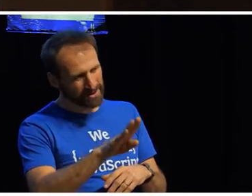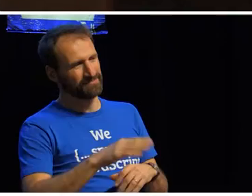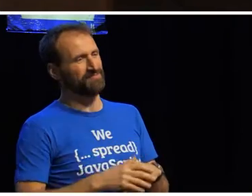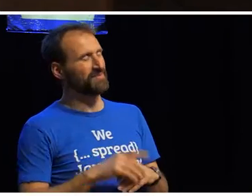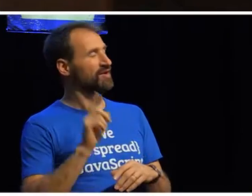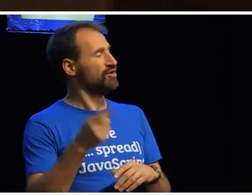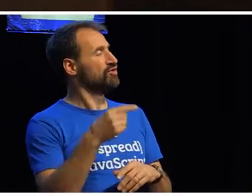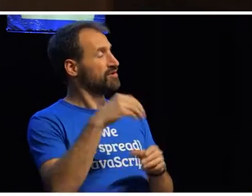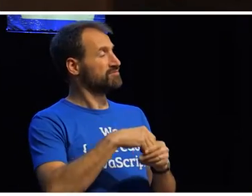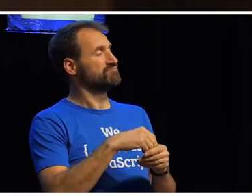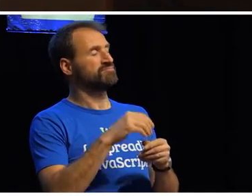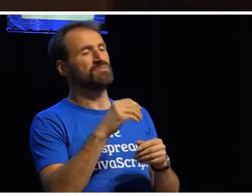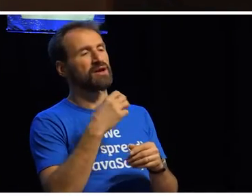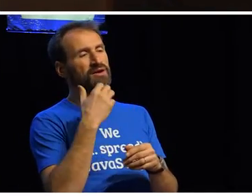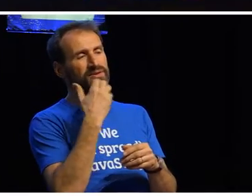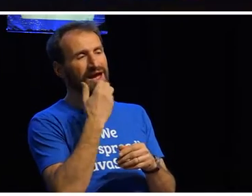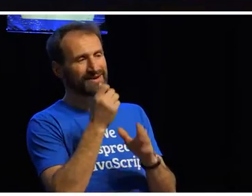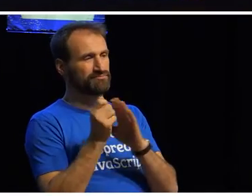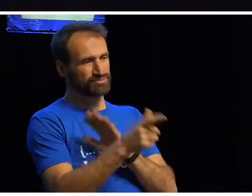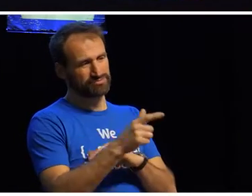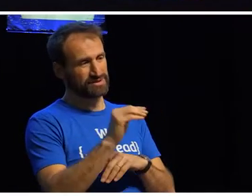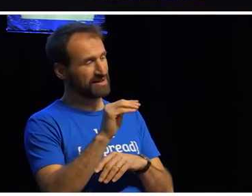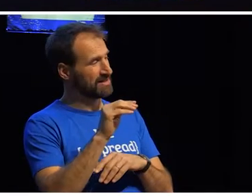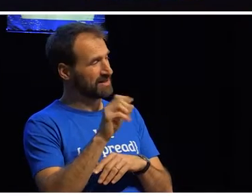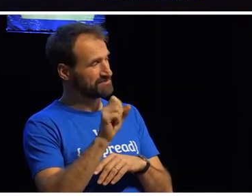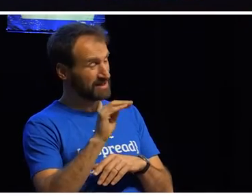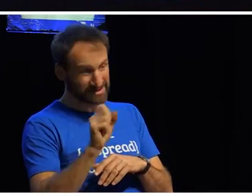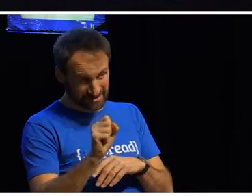SMS messages using Nexmo.